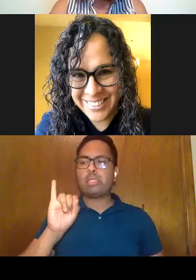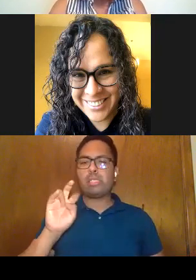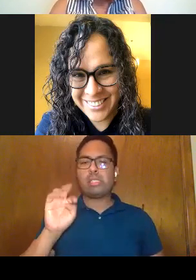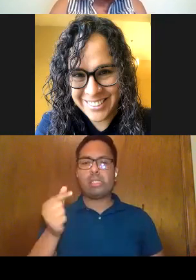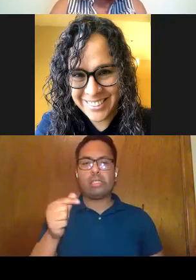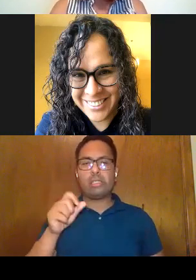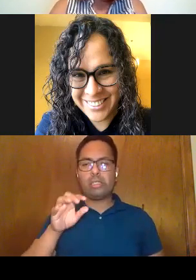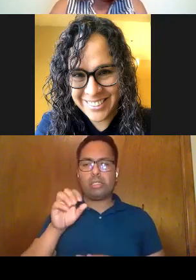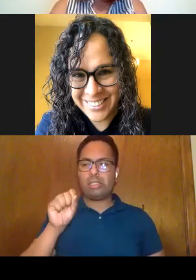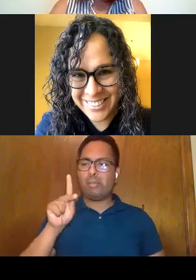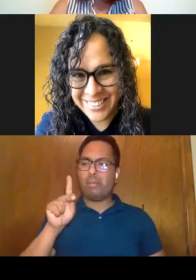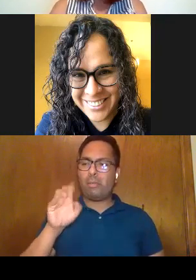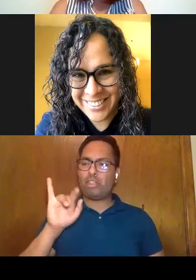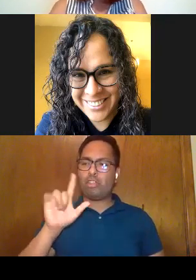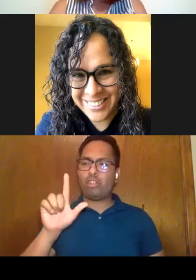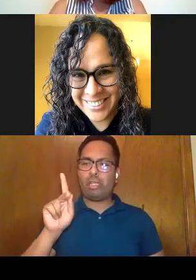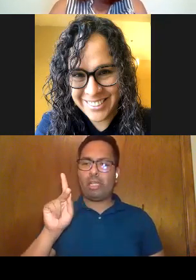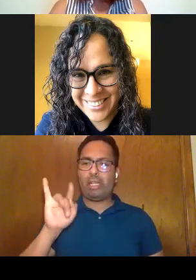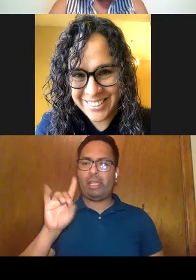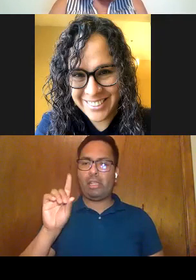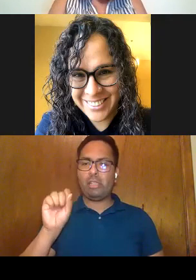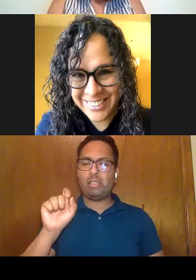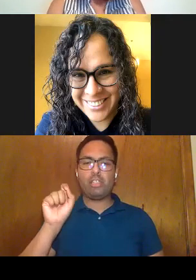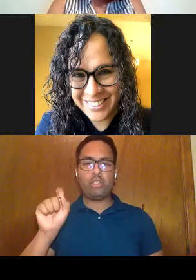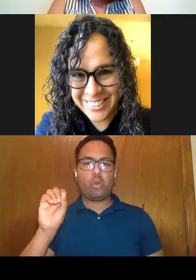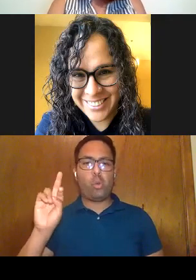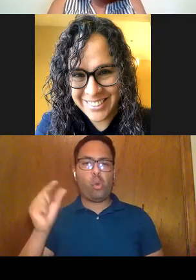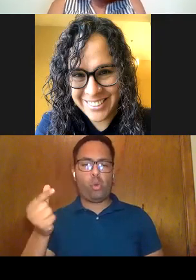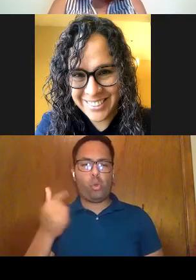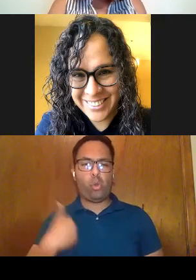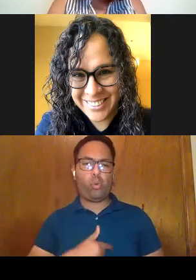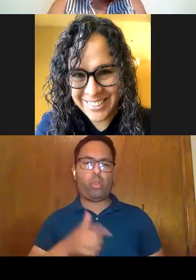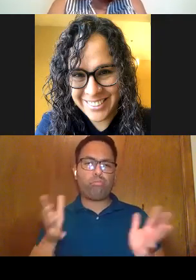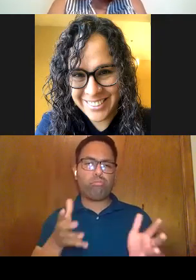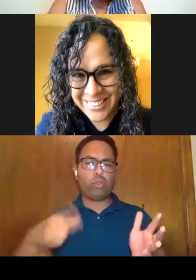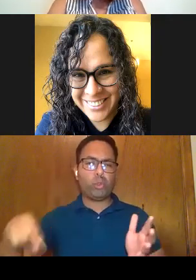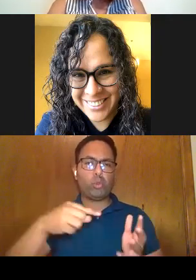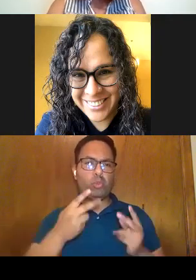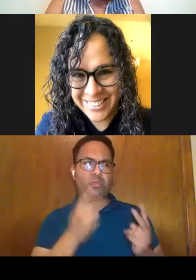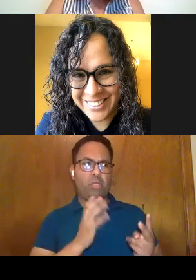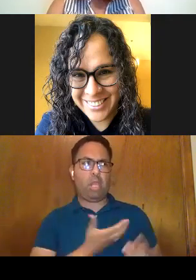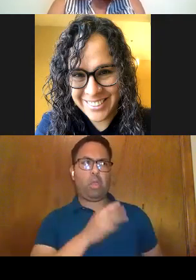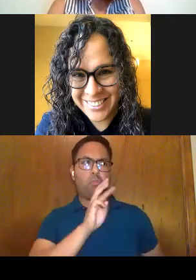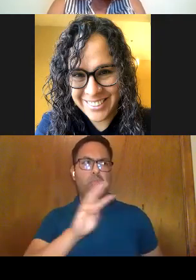raisingspecialkids.org. We encourage you to visit us soon. At this point in time, I'm going